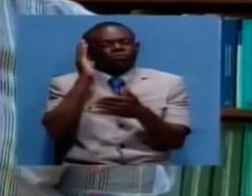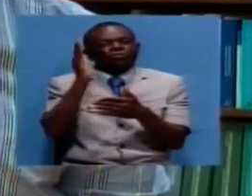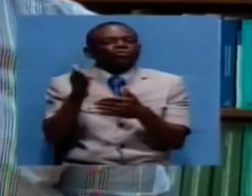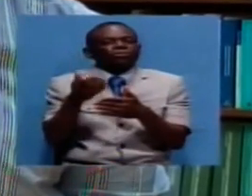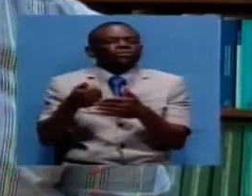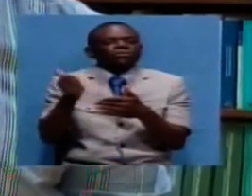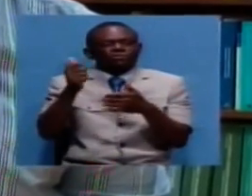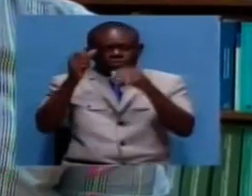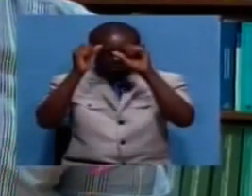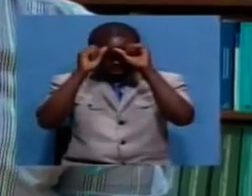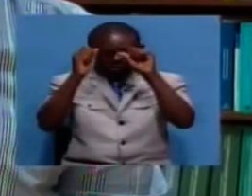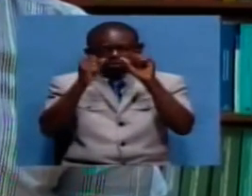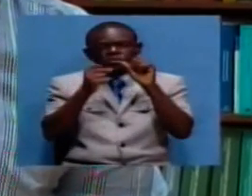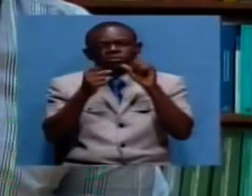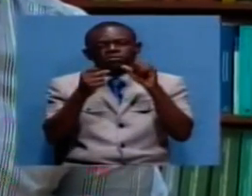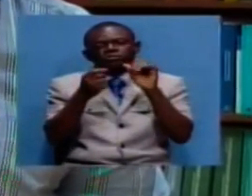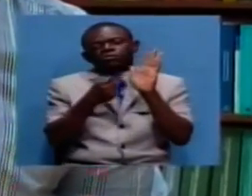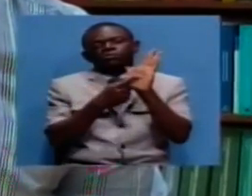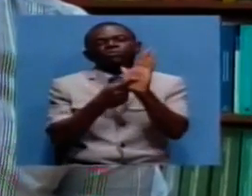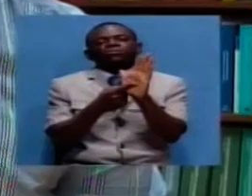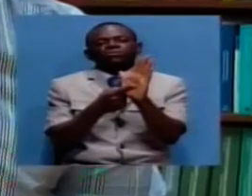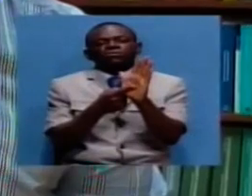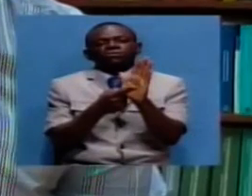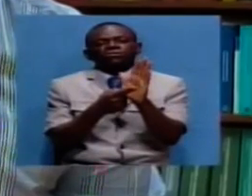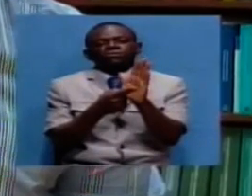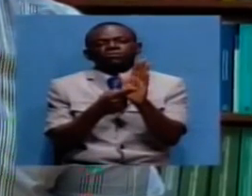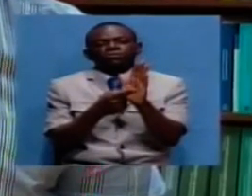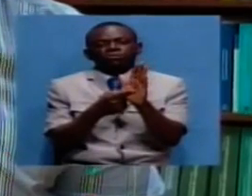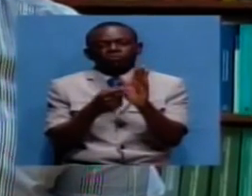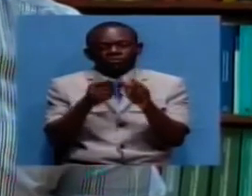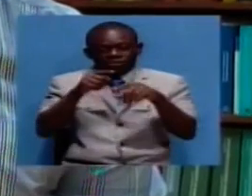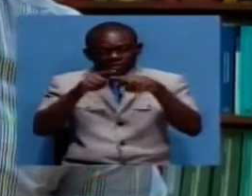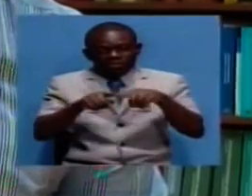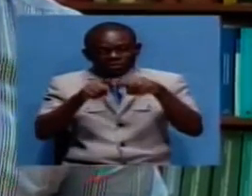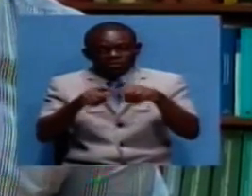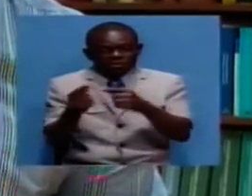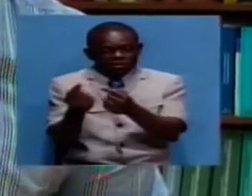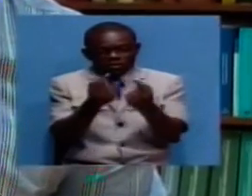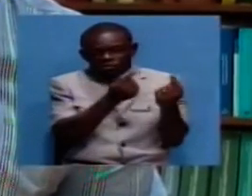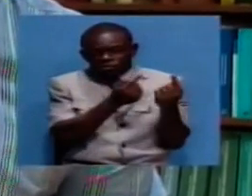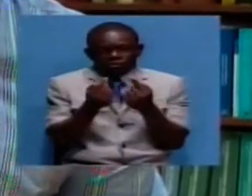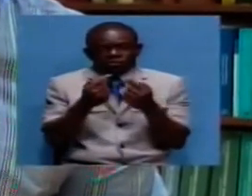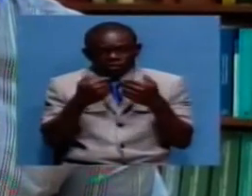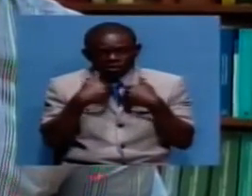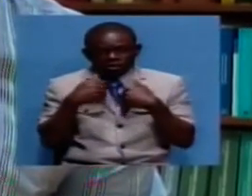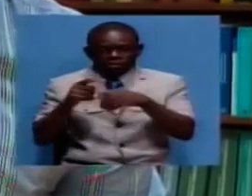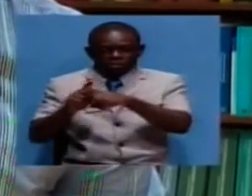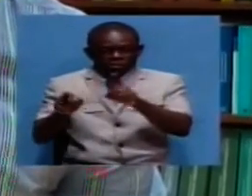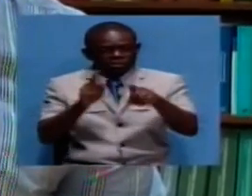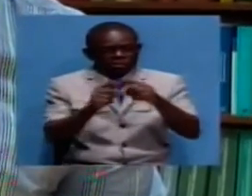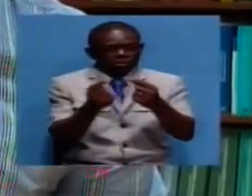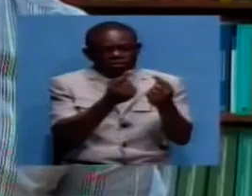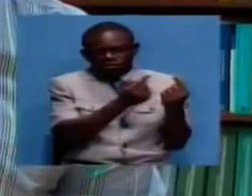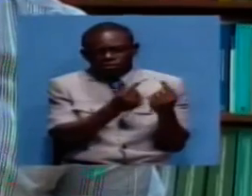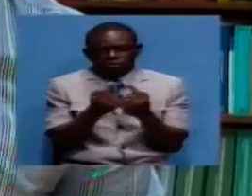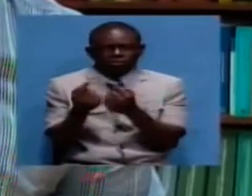judgment. So in the case of President Lungu, we're yet to see what kind of measures he's going to put in place, which in his opinion will